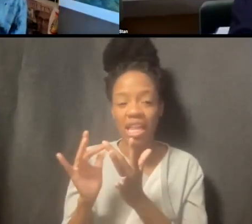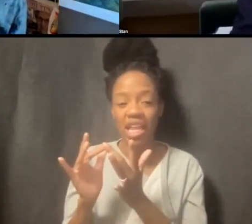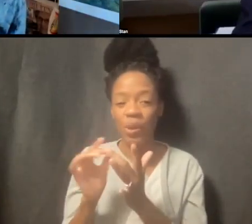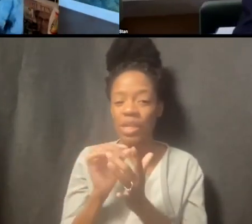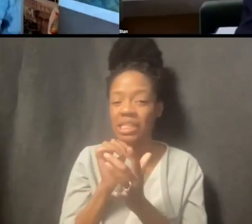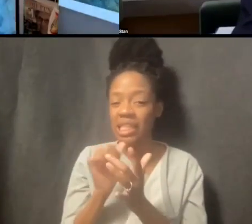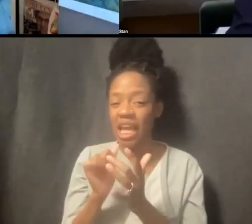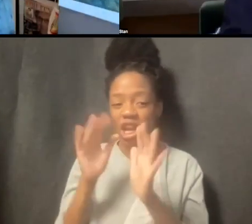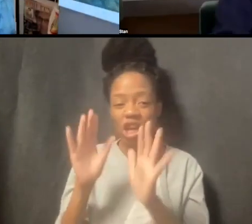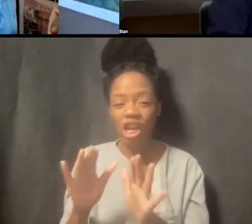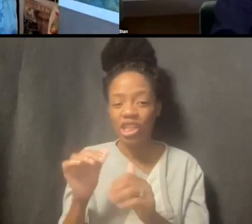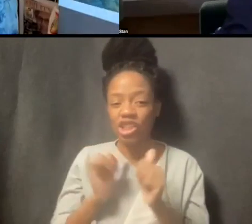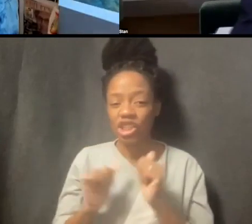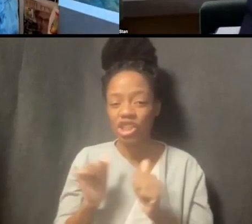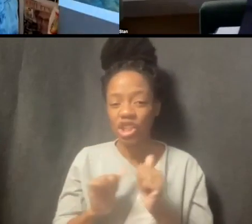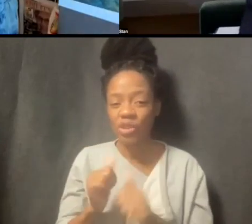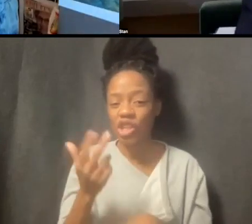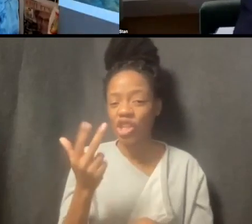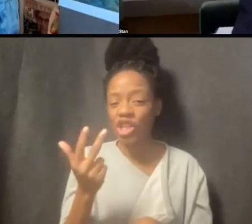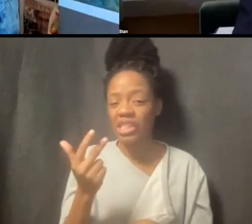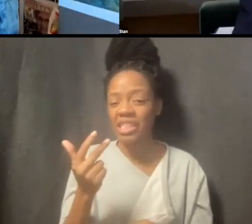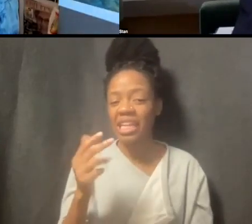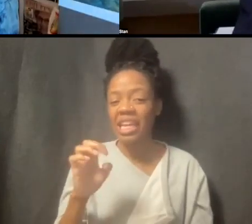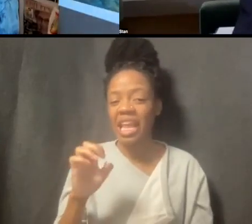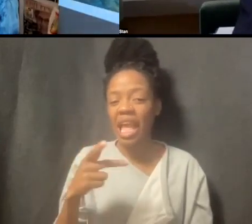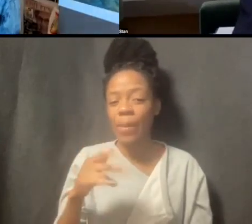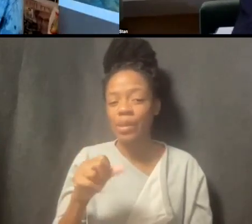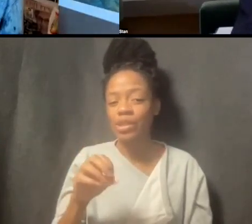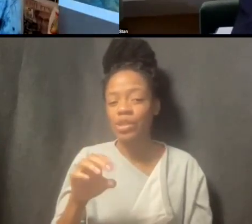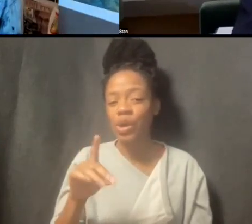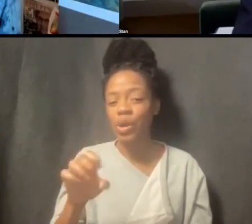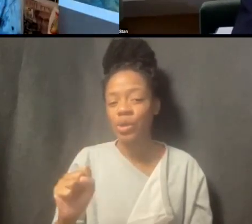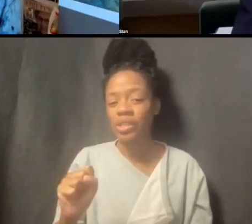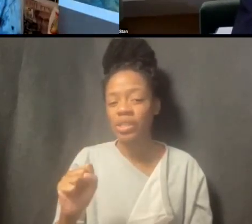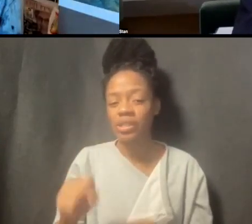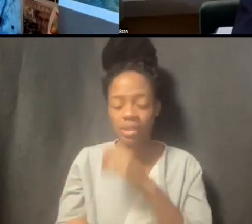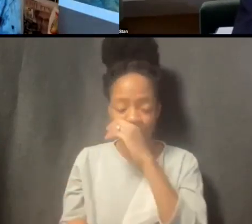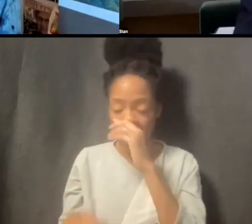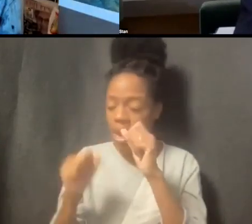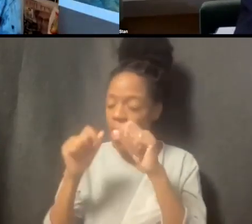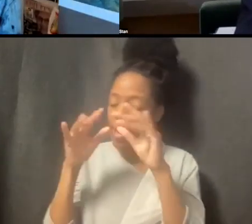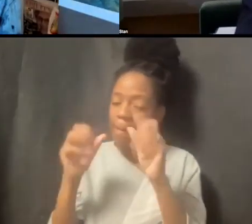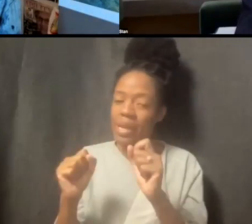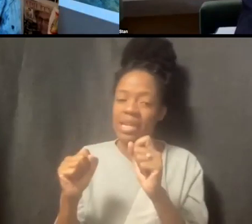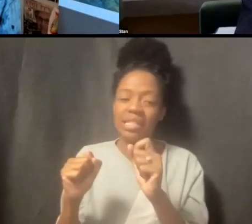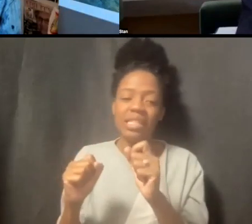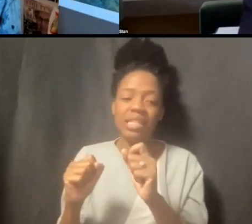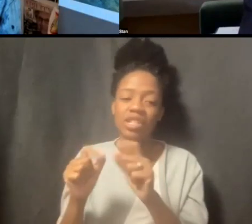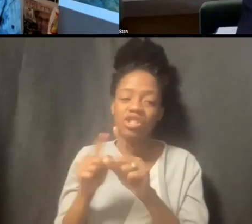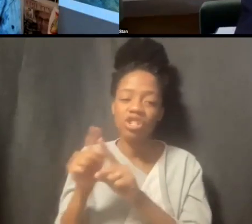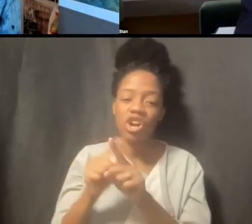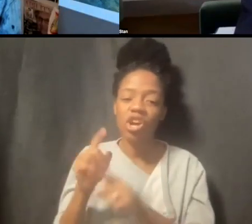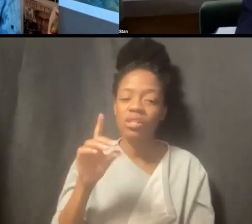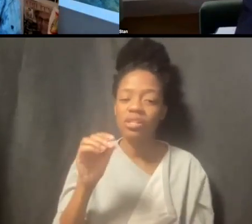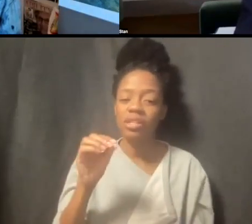It was not a great show. It lasted 13 episodes. Right. But we had amazing guest stars, Roy Orbison, Don Cornelius from